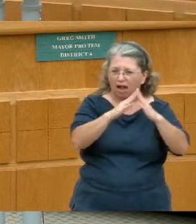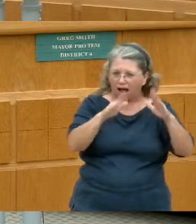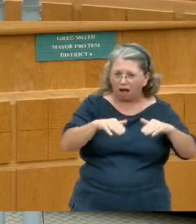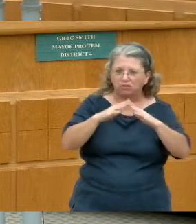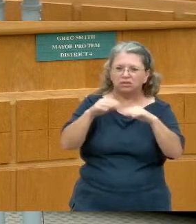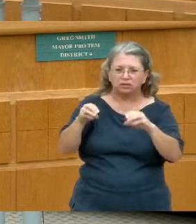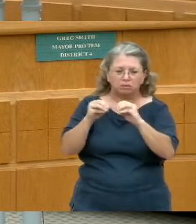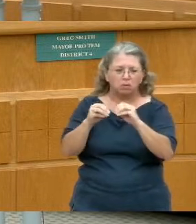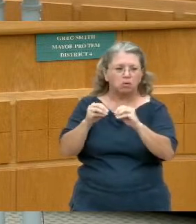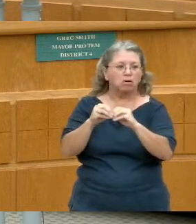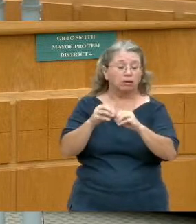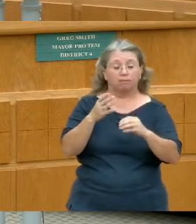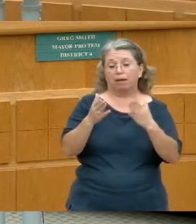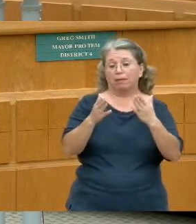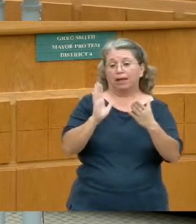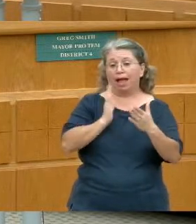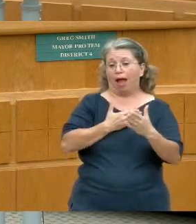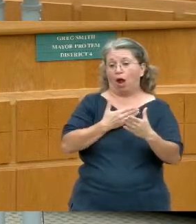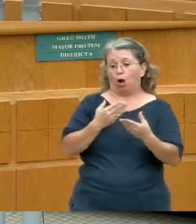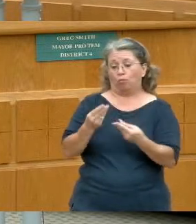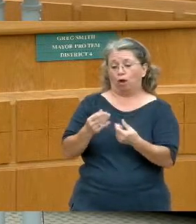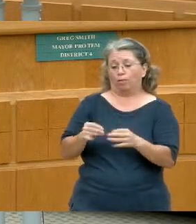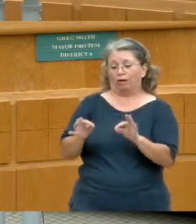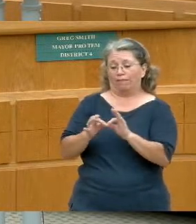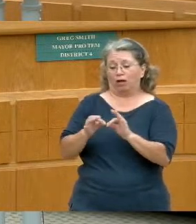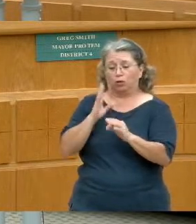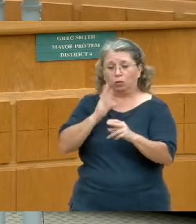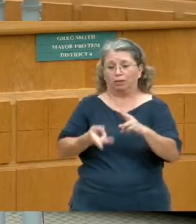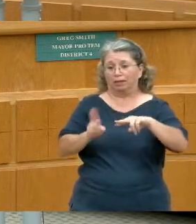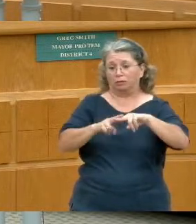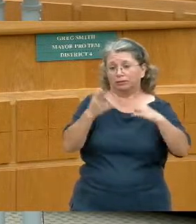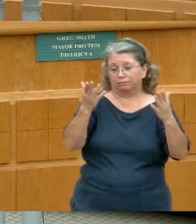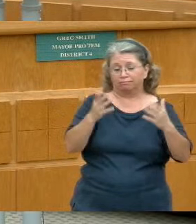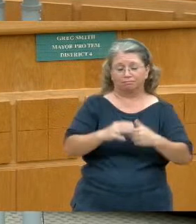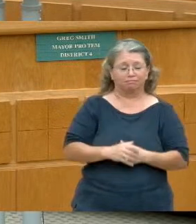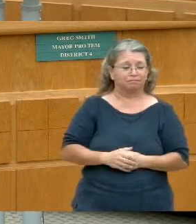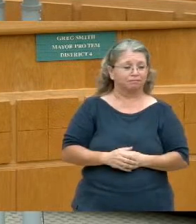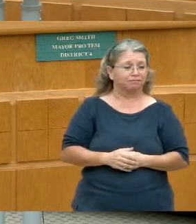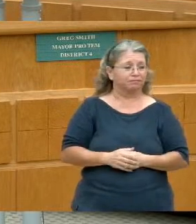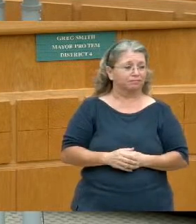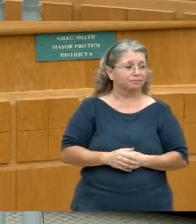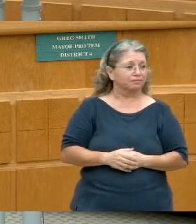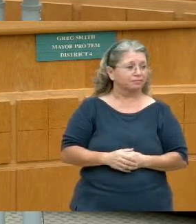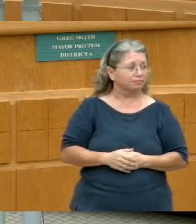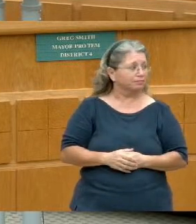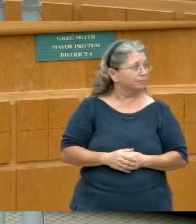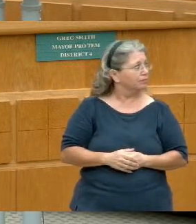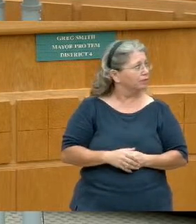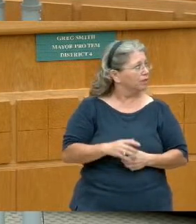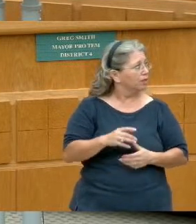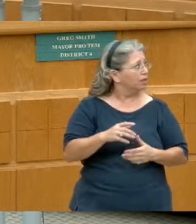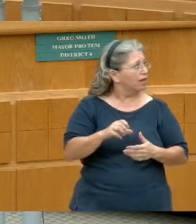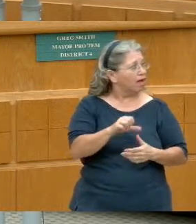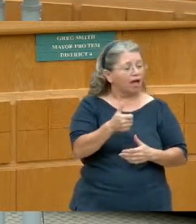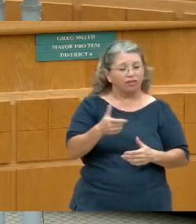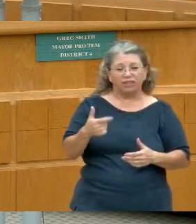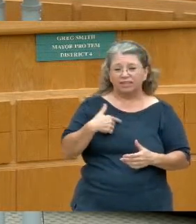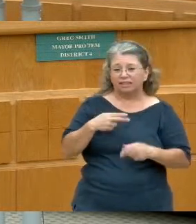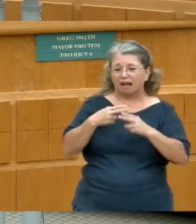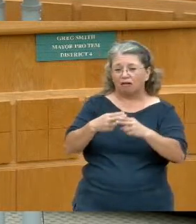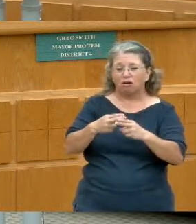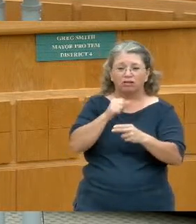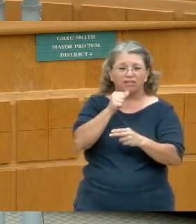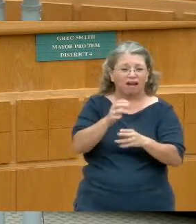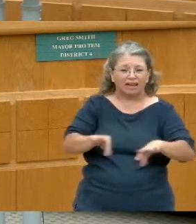bring up all of our property values. And for the what I'm calling non-essential businesses, like